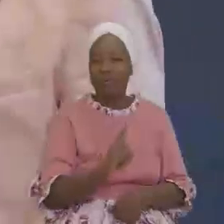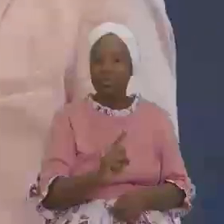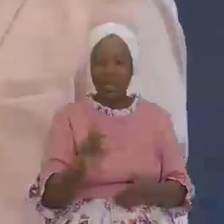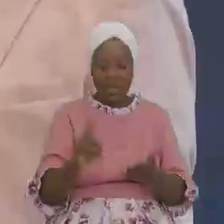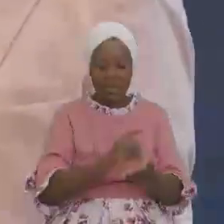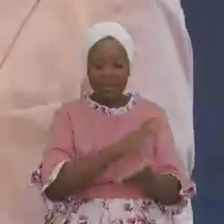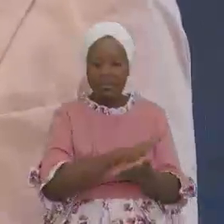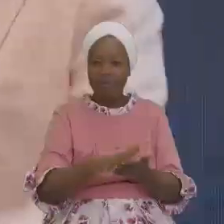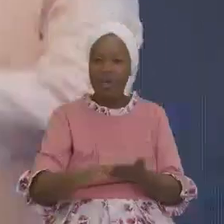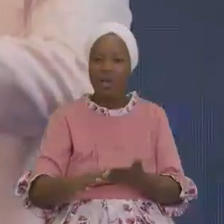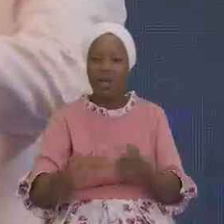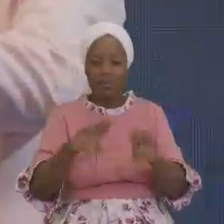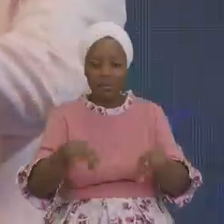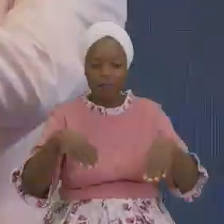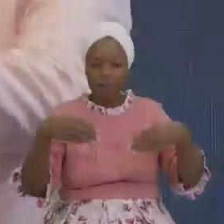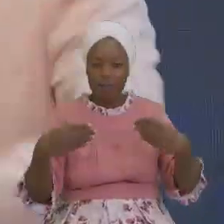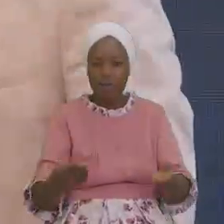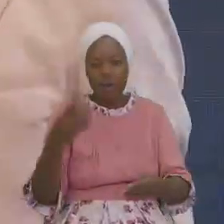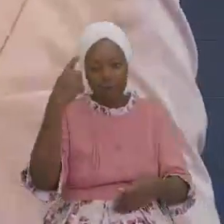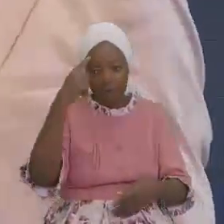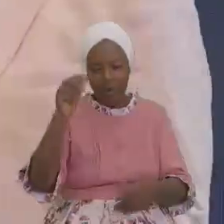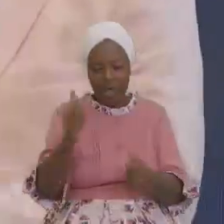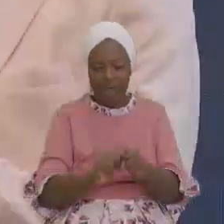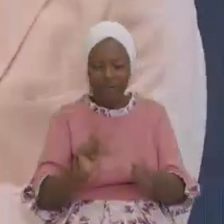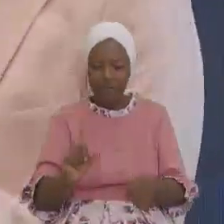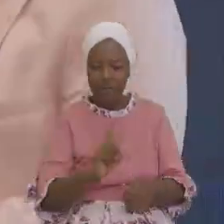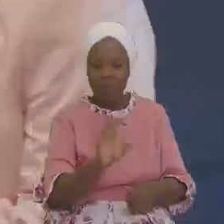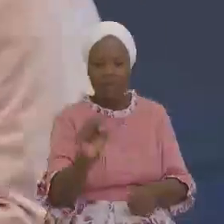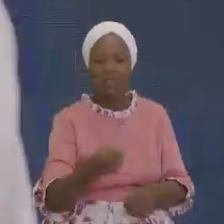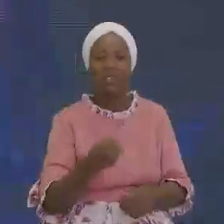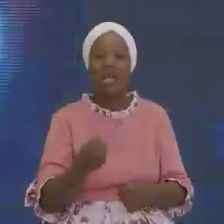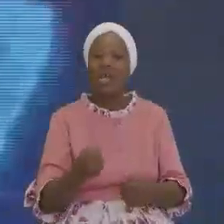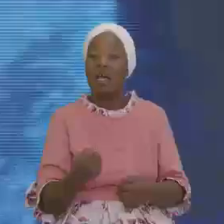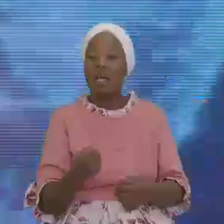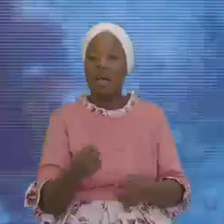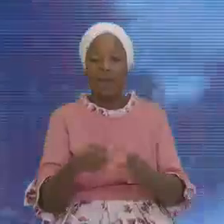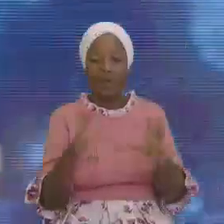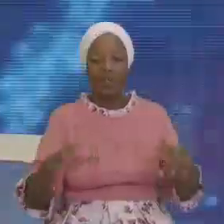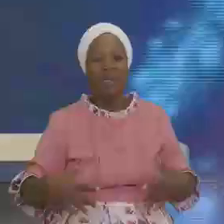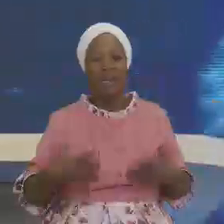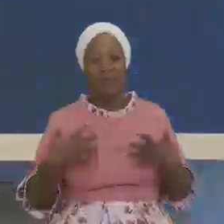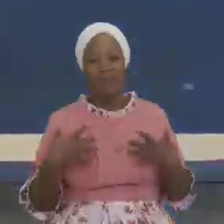Divine provision for everyone's abundant life.